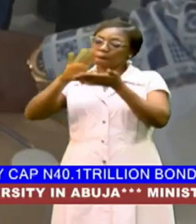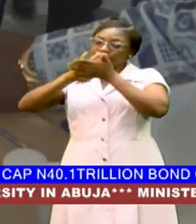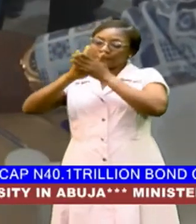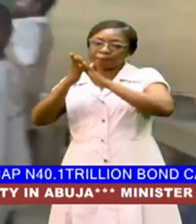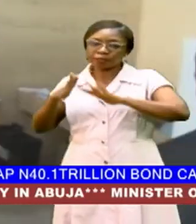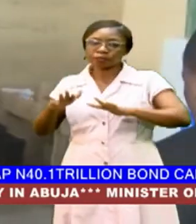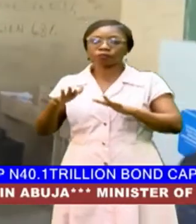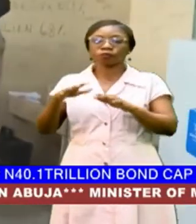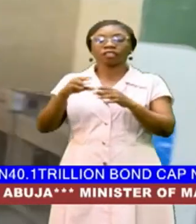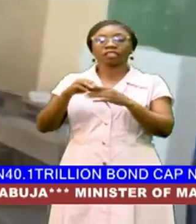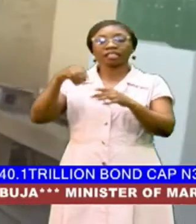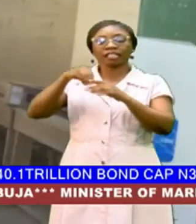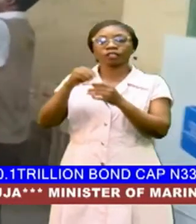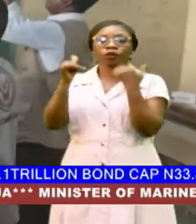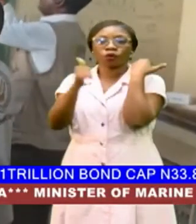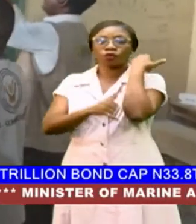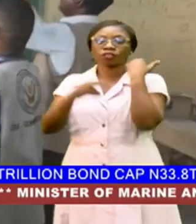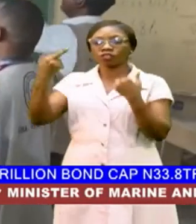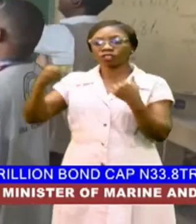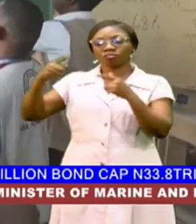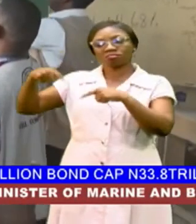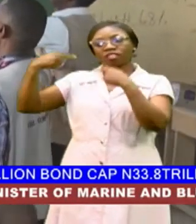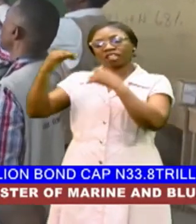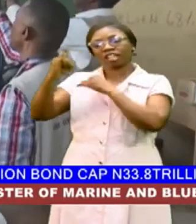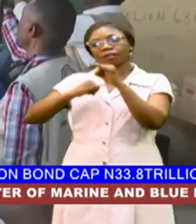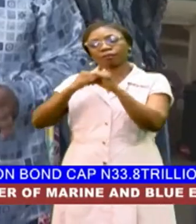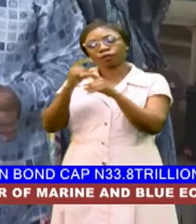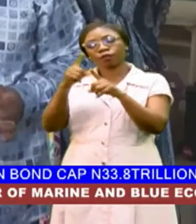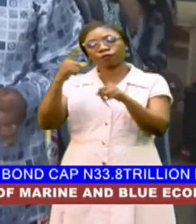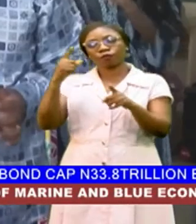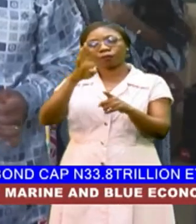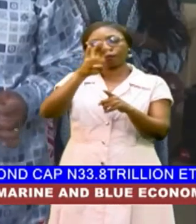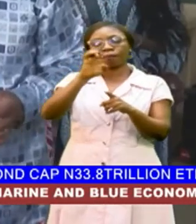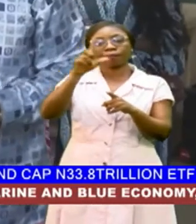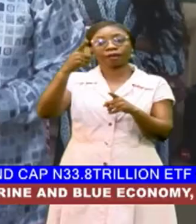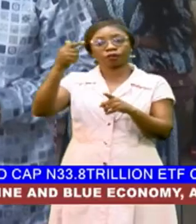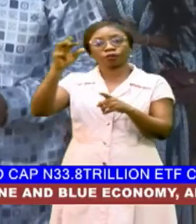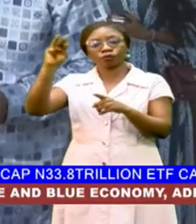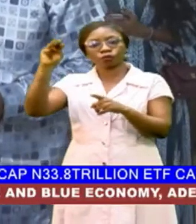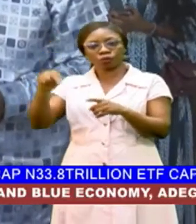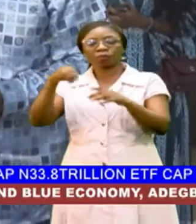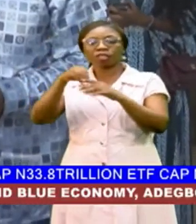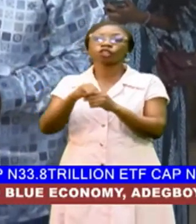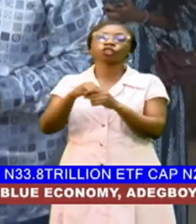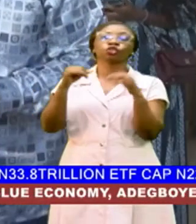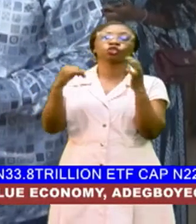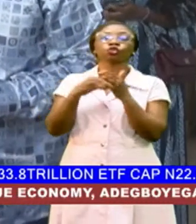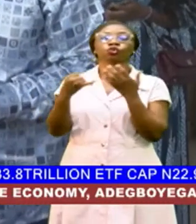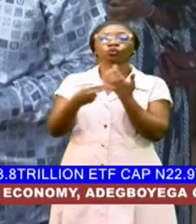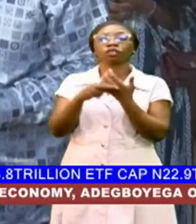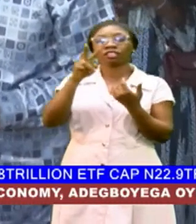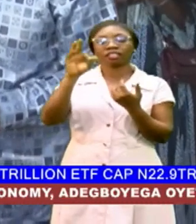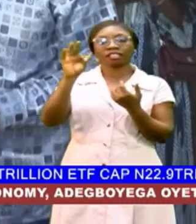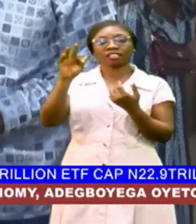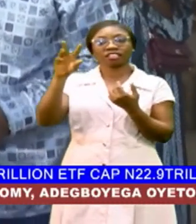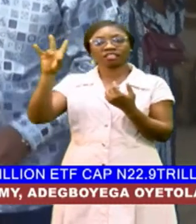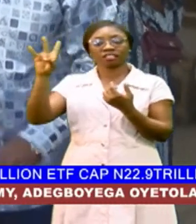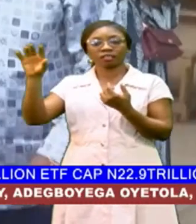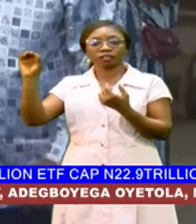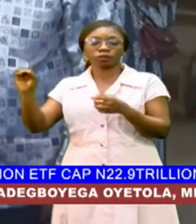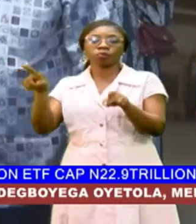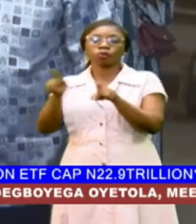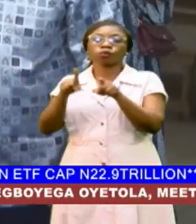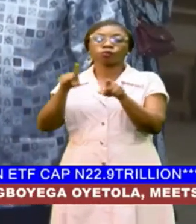in the country's history since independence from Belgium in June 1960. Voters are also electing